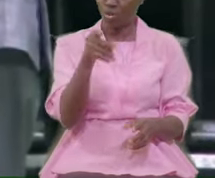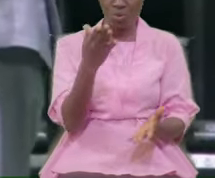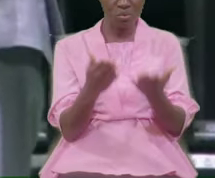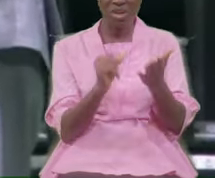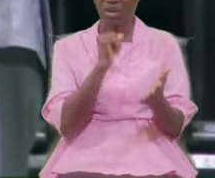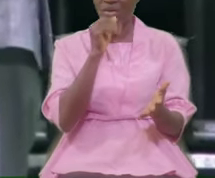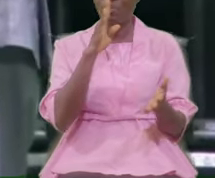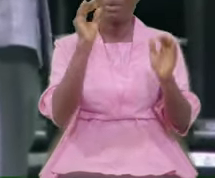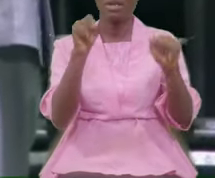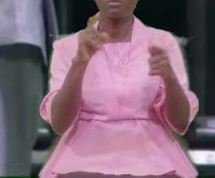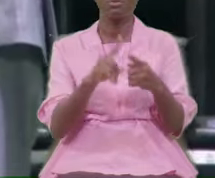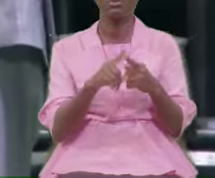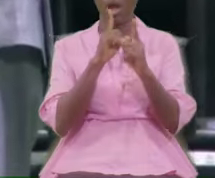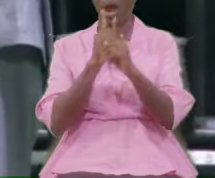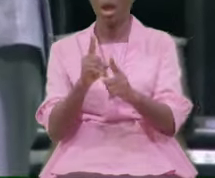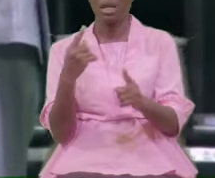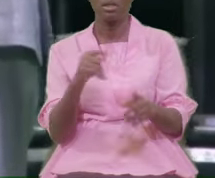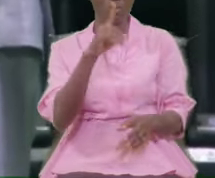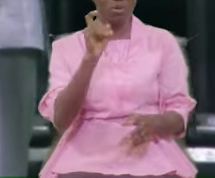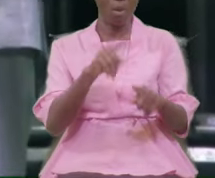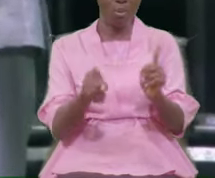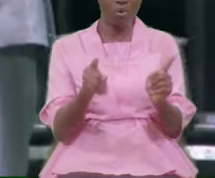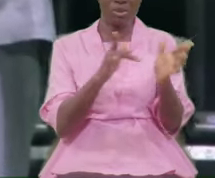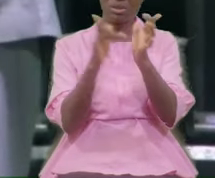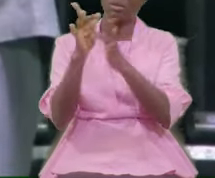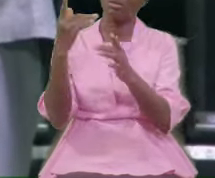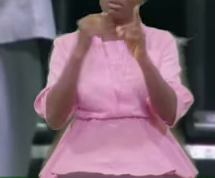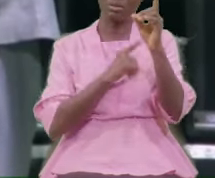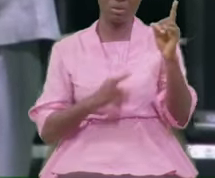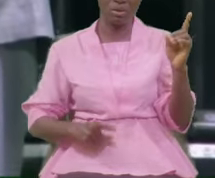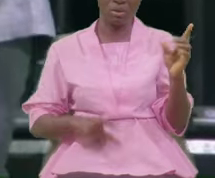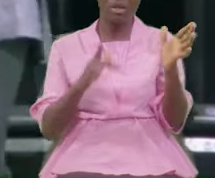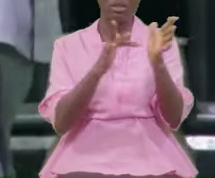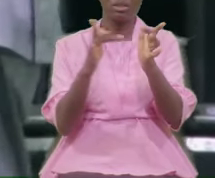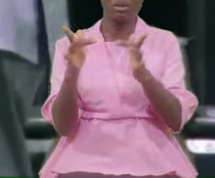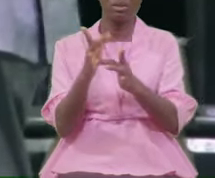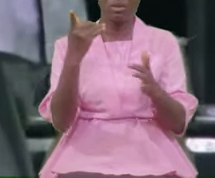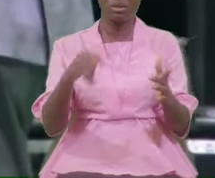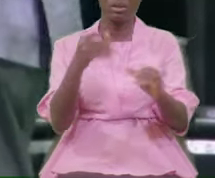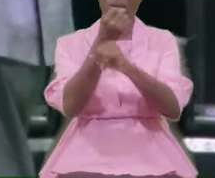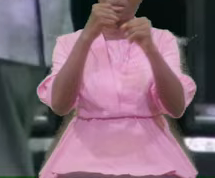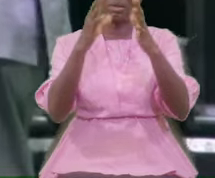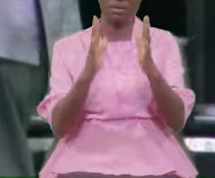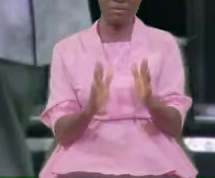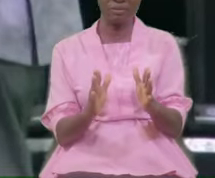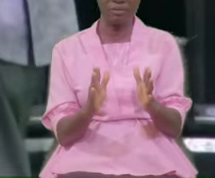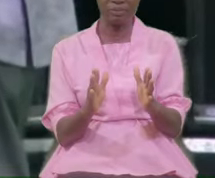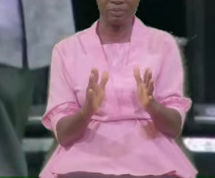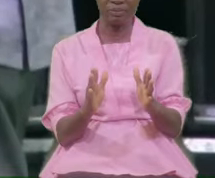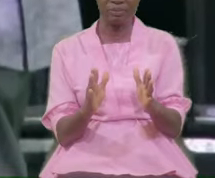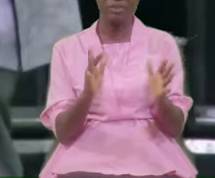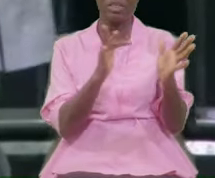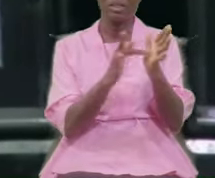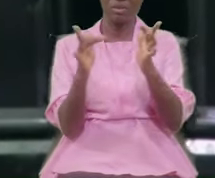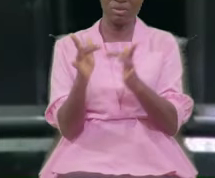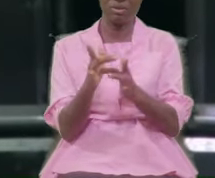question Jesus the Lord sies Jesus the savi si Hesus ang manl Jesus the